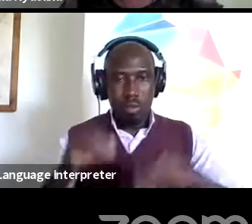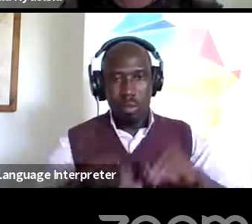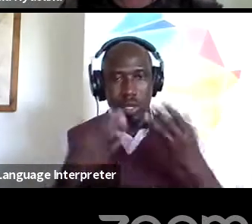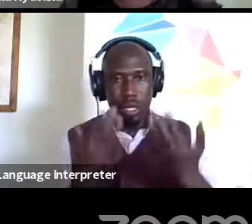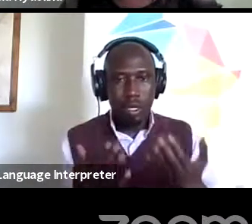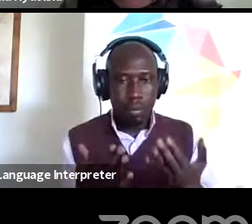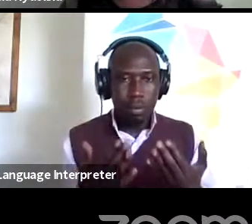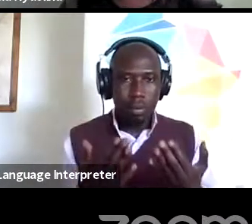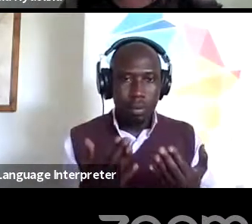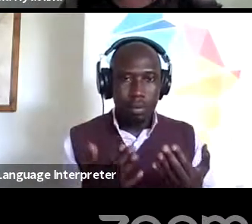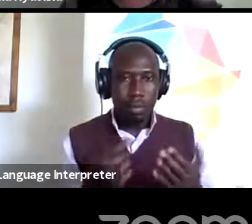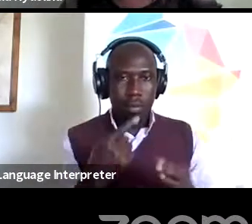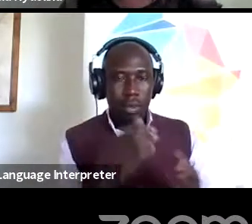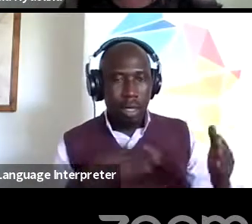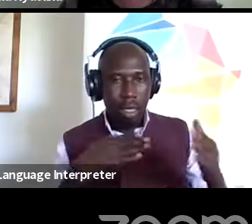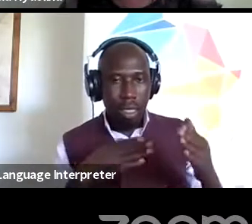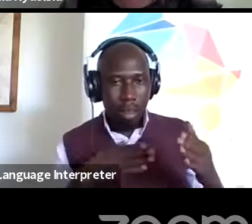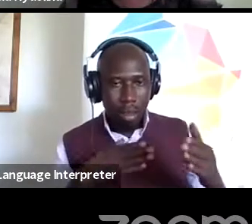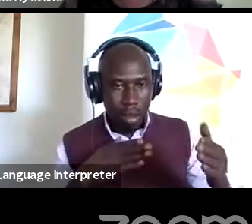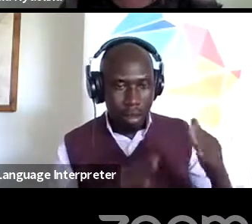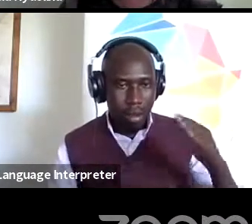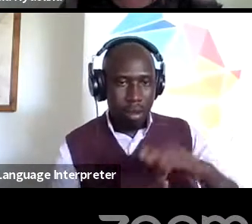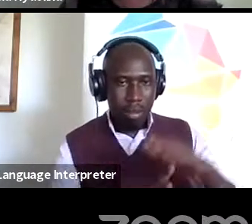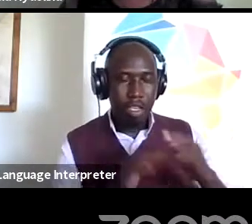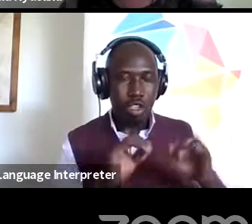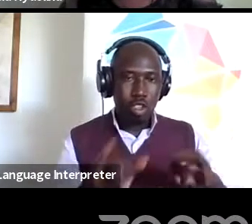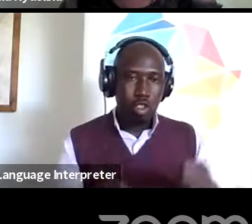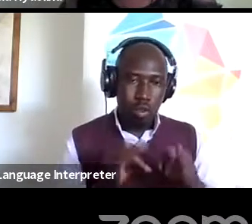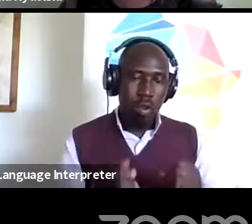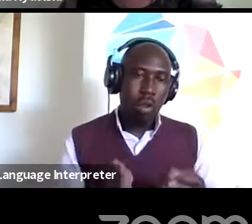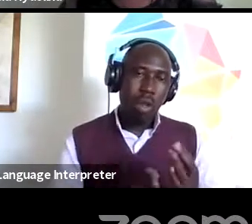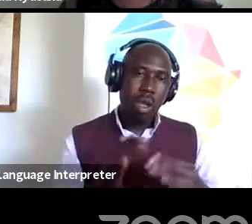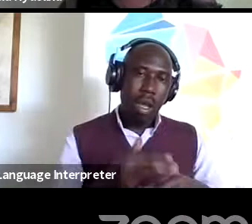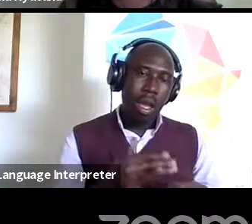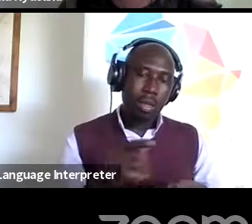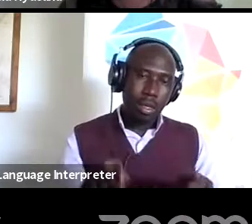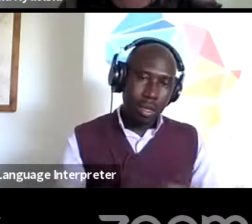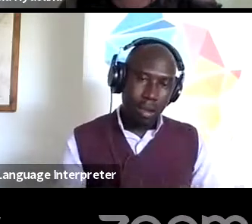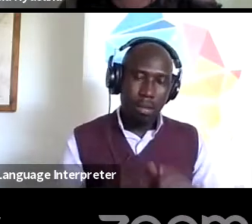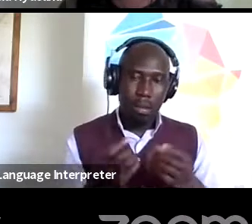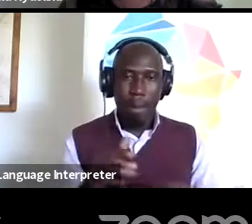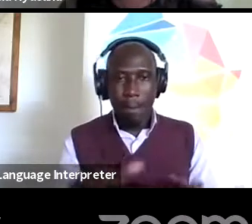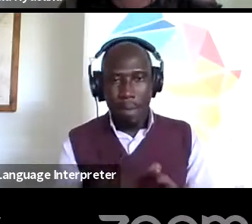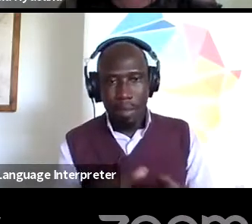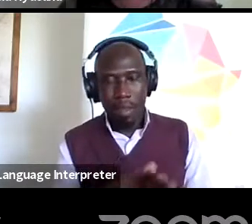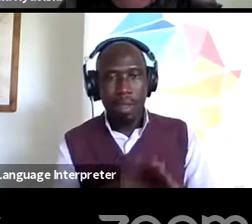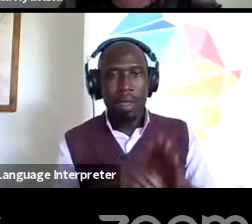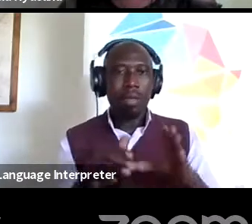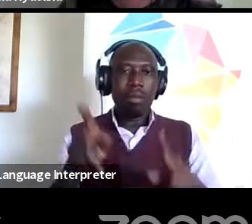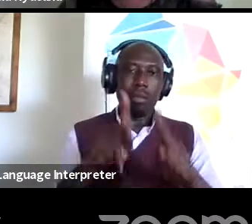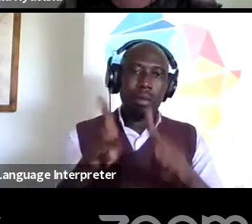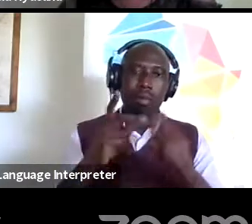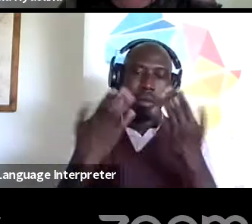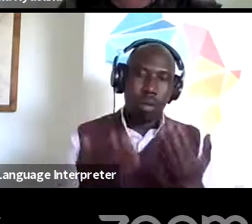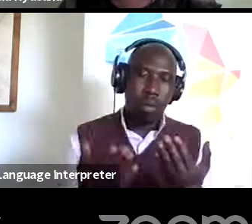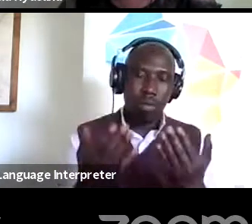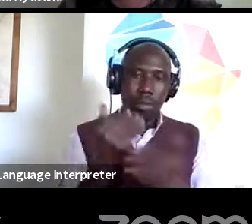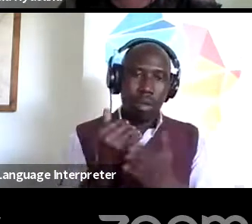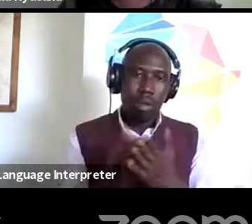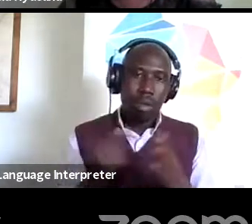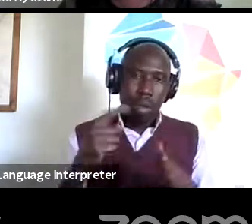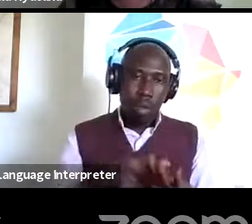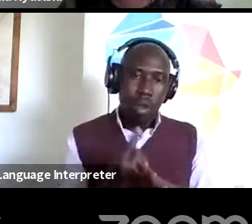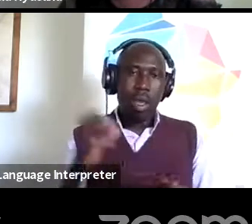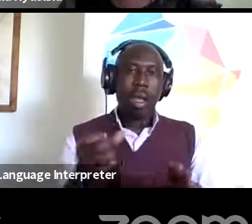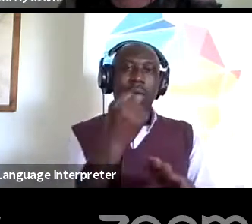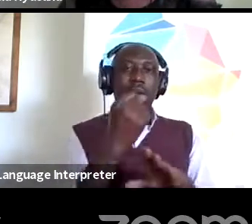to restricted or limited use or limited access by members of the citizenry. Obviously, because when there are arrests